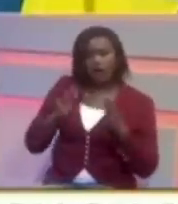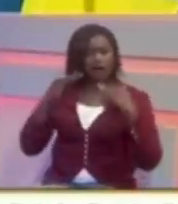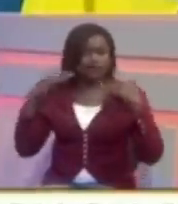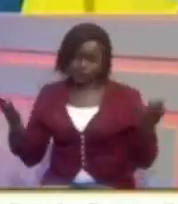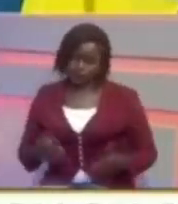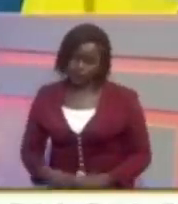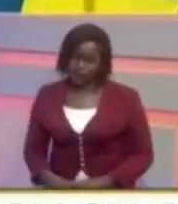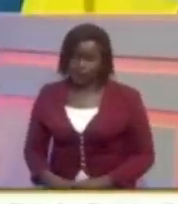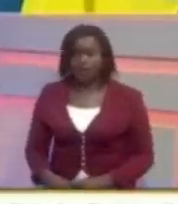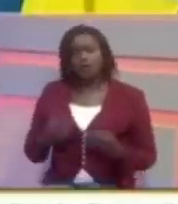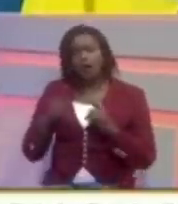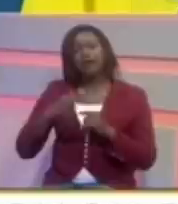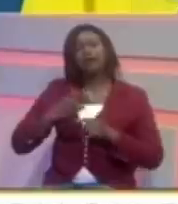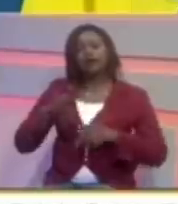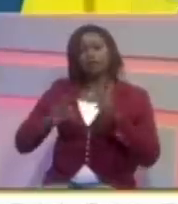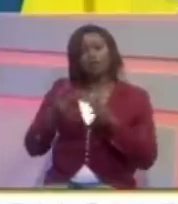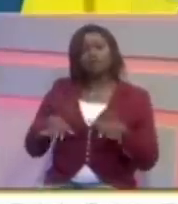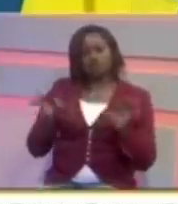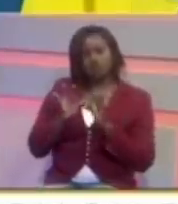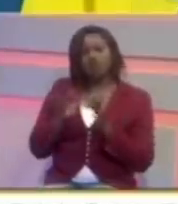But my people should compensate him.